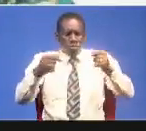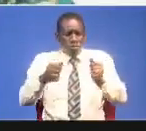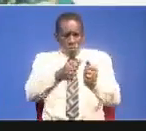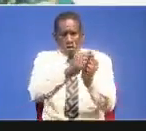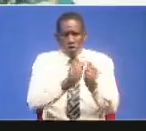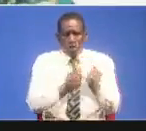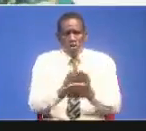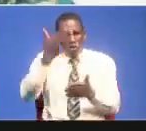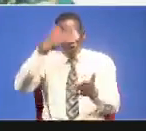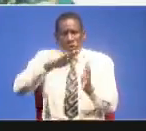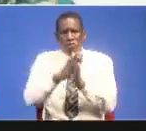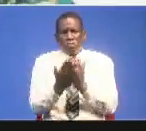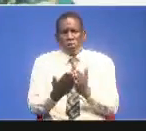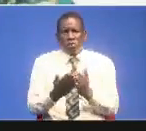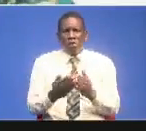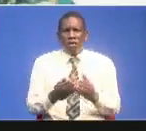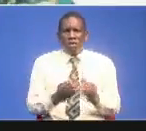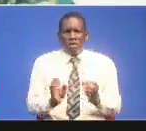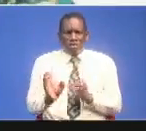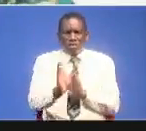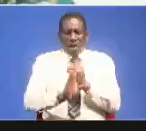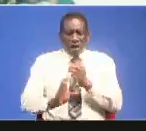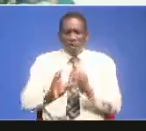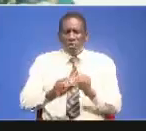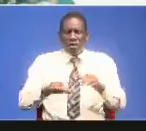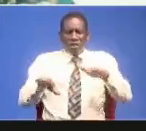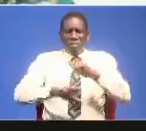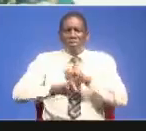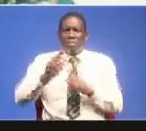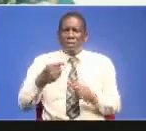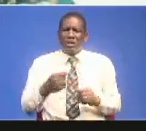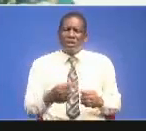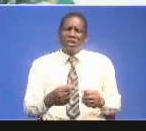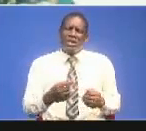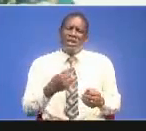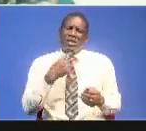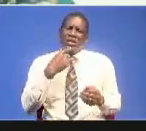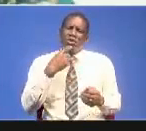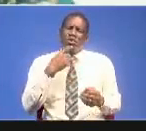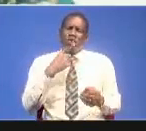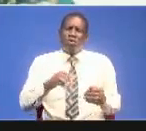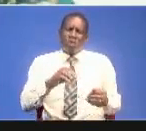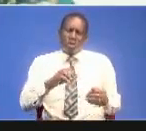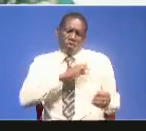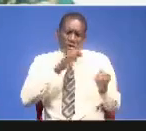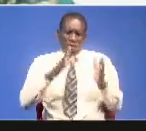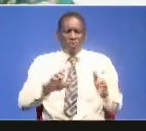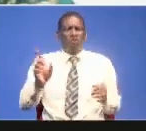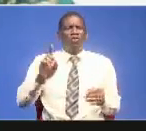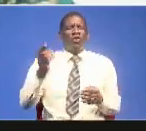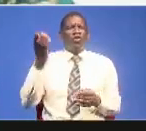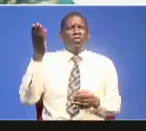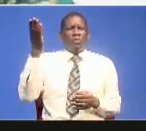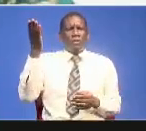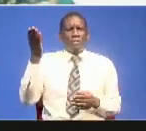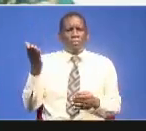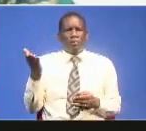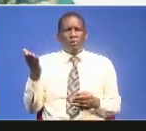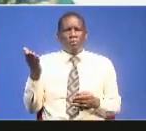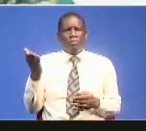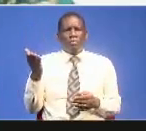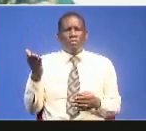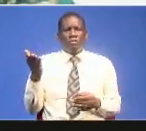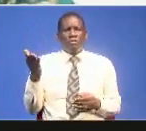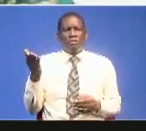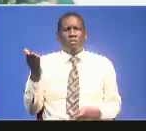a Facebook post, the country's second in command appealed to Sakaja to listen to the traders by stating, and